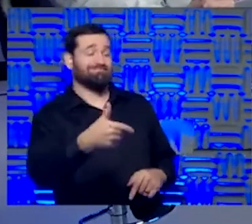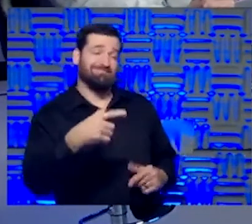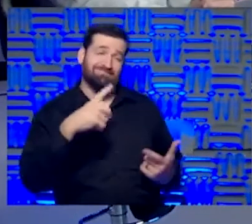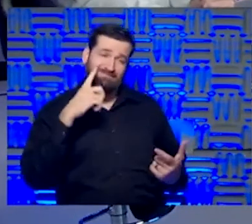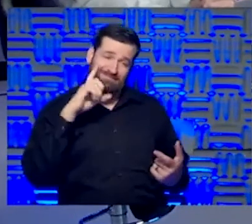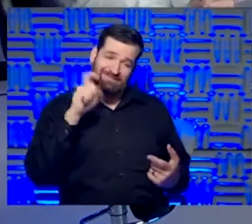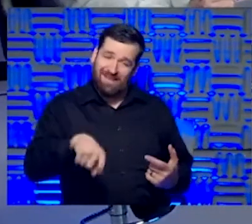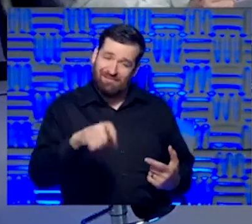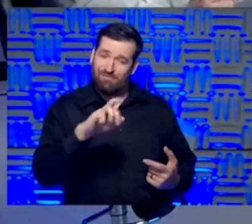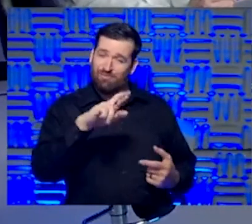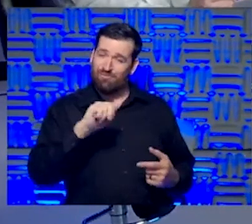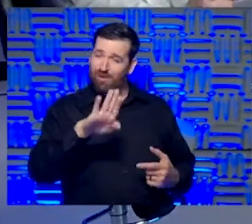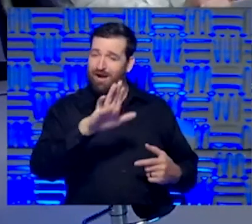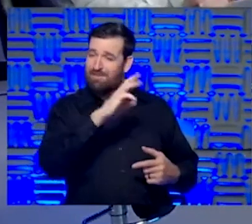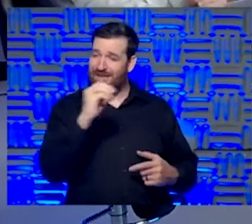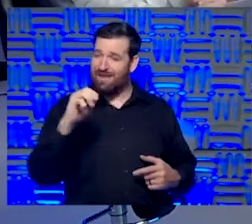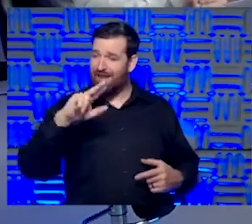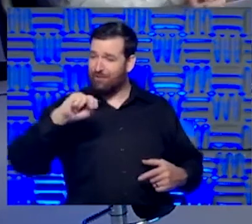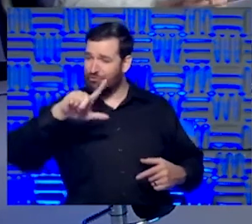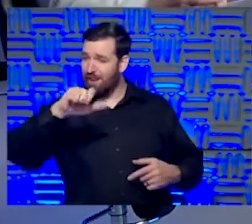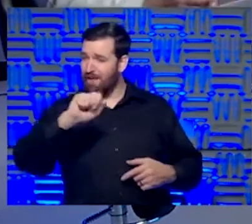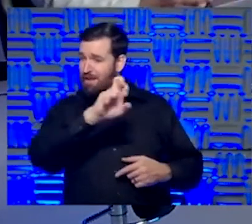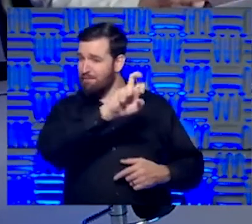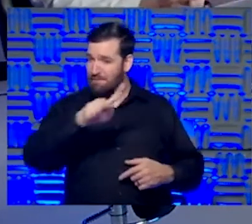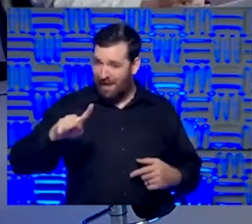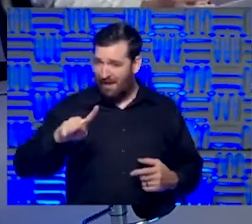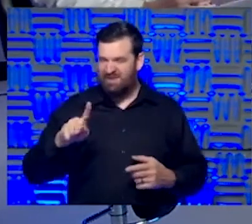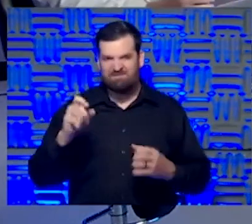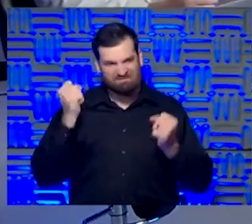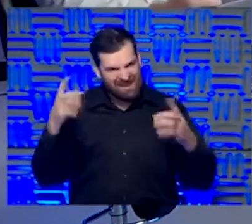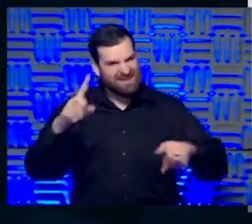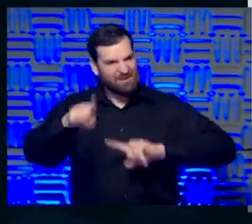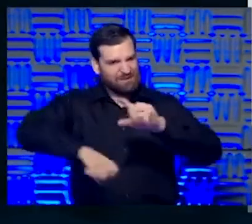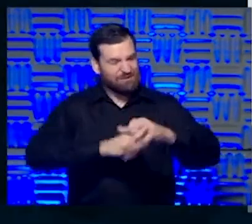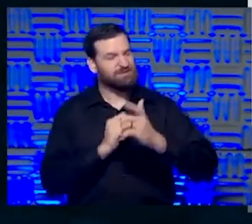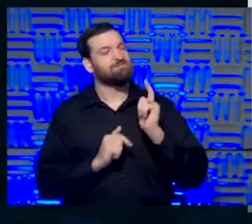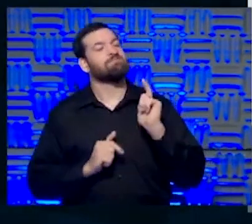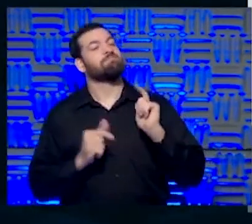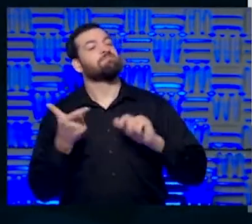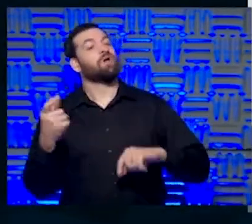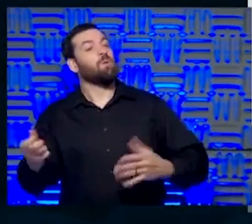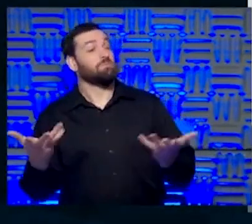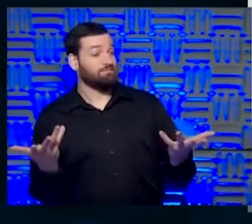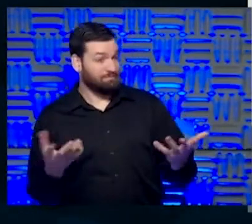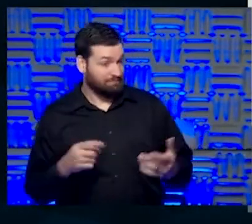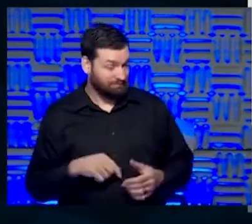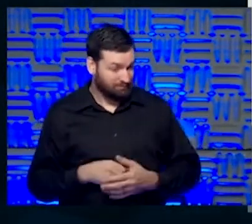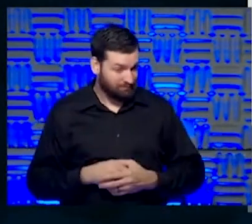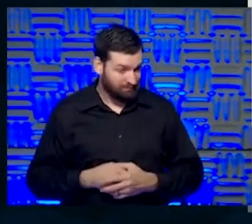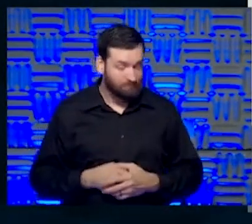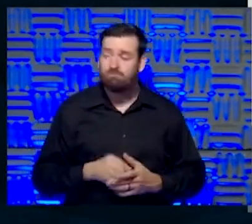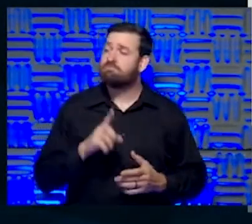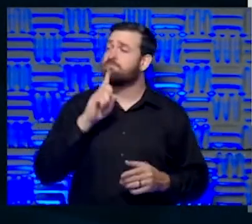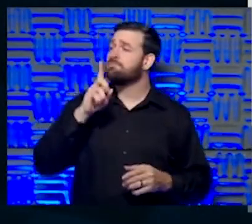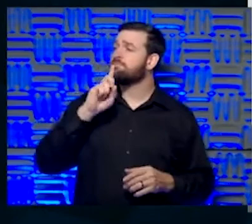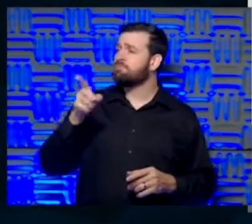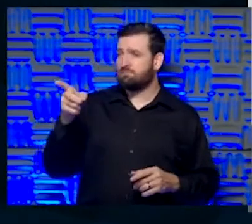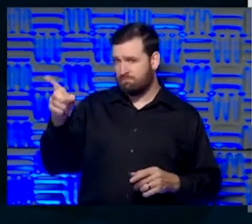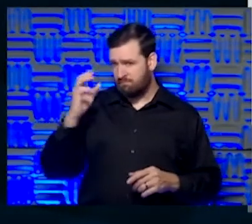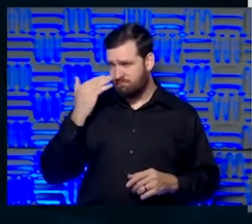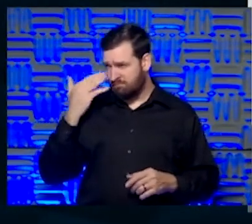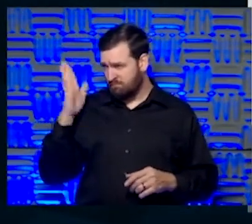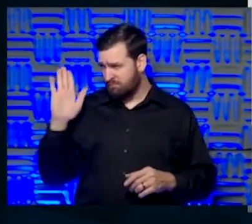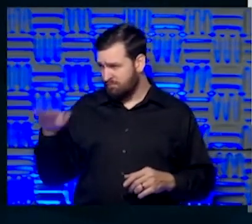you and Rob back pretty soon. Because I think we raised a whole bunch of questions. So go. You've guaranteed us a return.